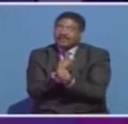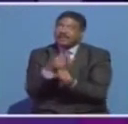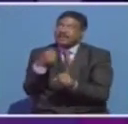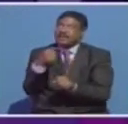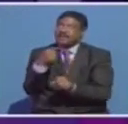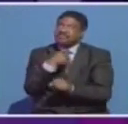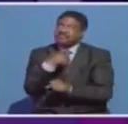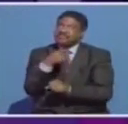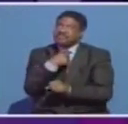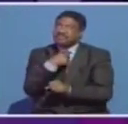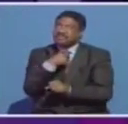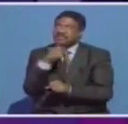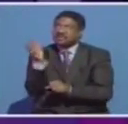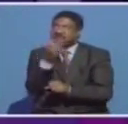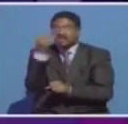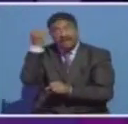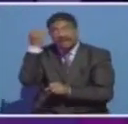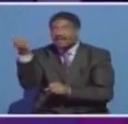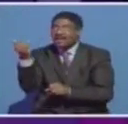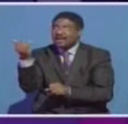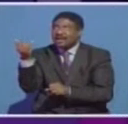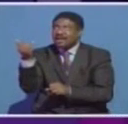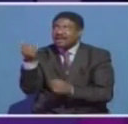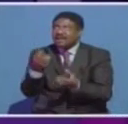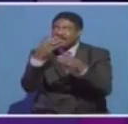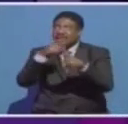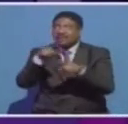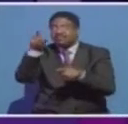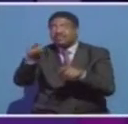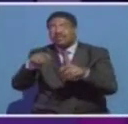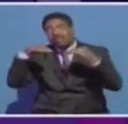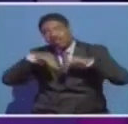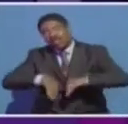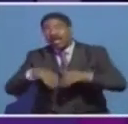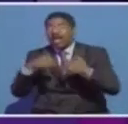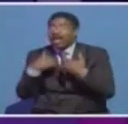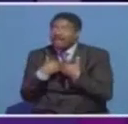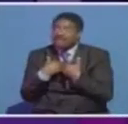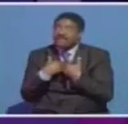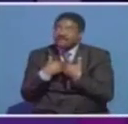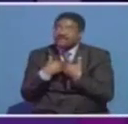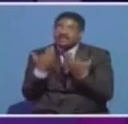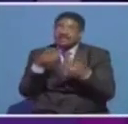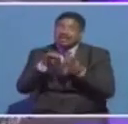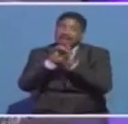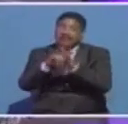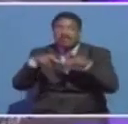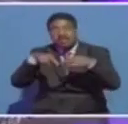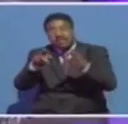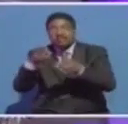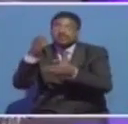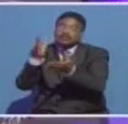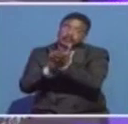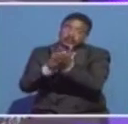you are most of the time maybe let down by contractors. In a number of cases, yes. Roads, in terms of schools? In a number